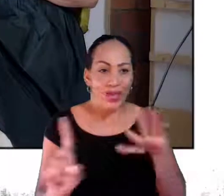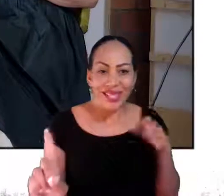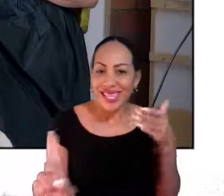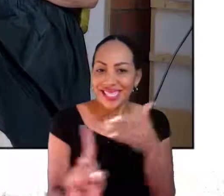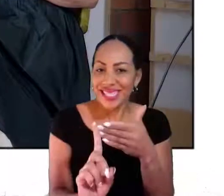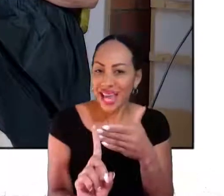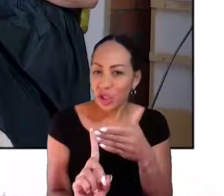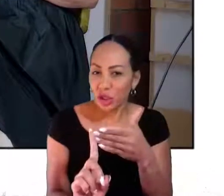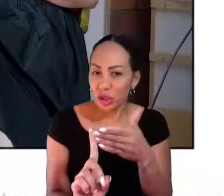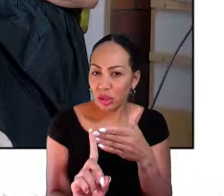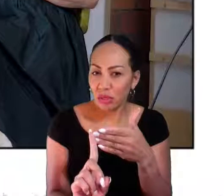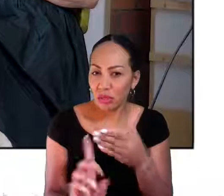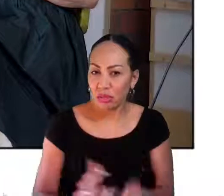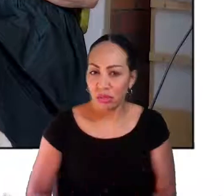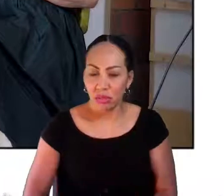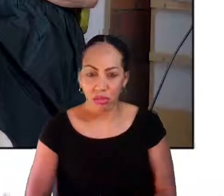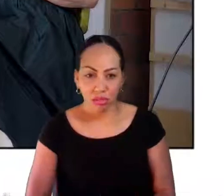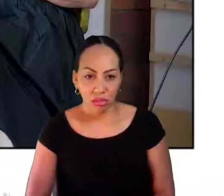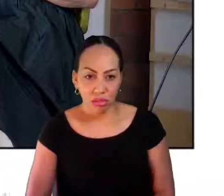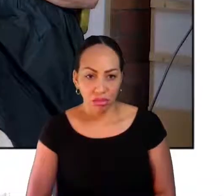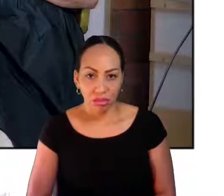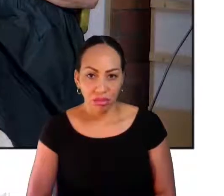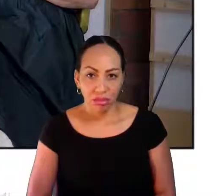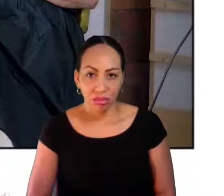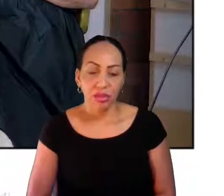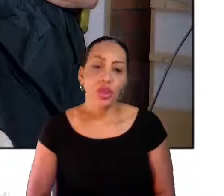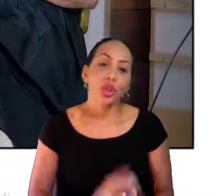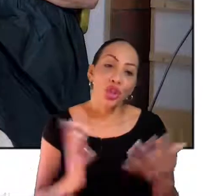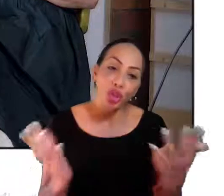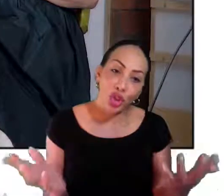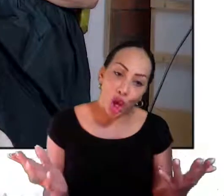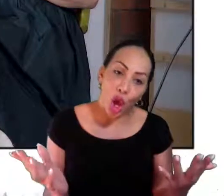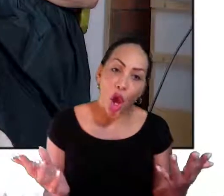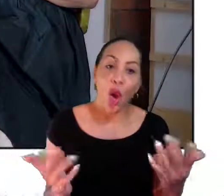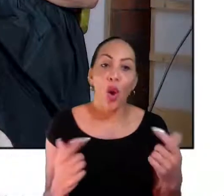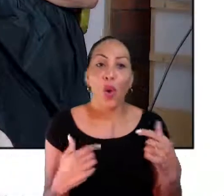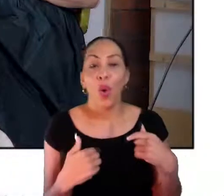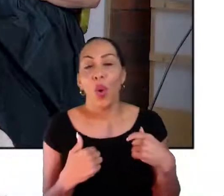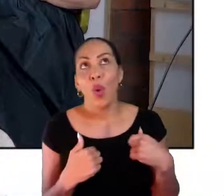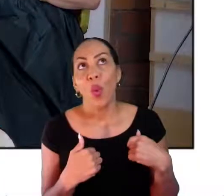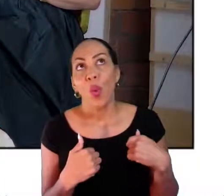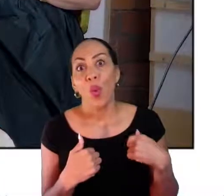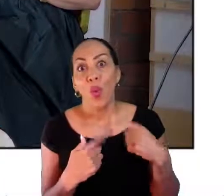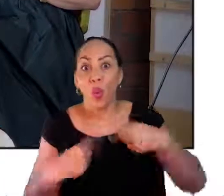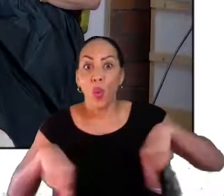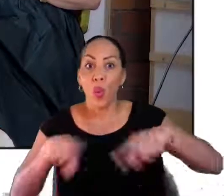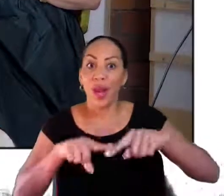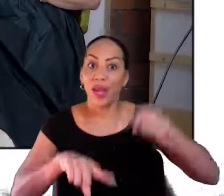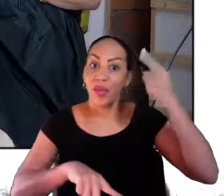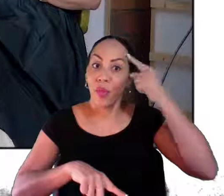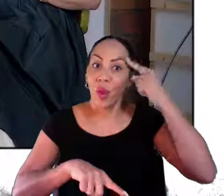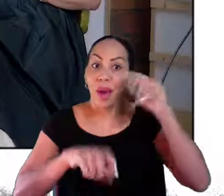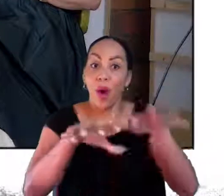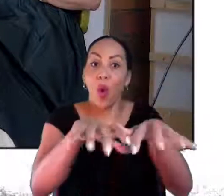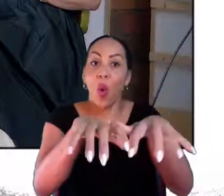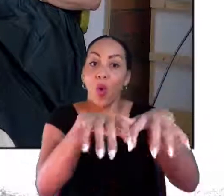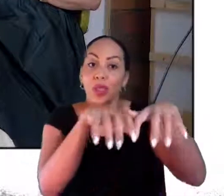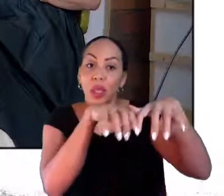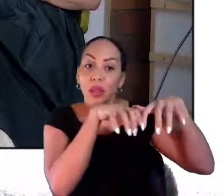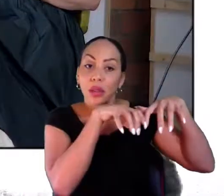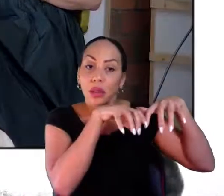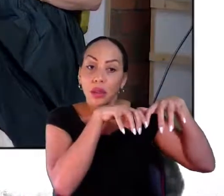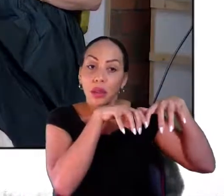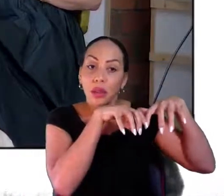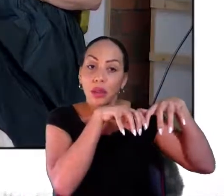about we talk about audiences, and audiences being a really broad idea of the person that you're trying to engage with. And we talked a lot about whether